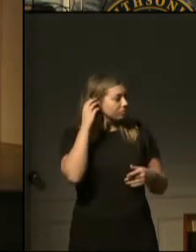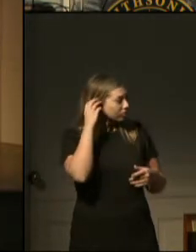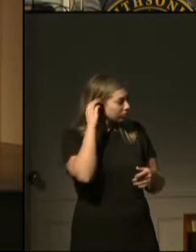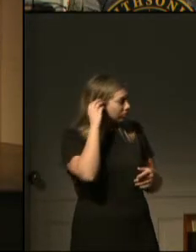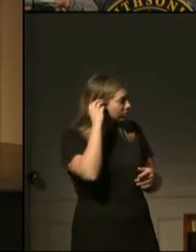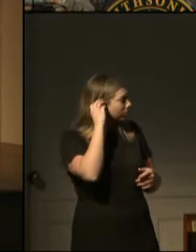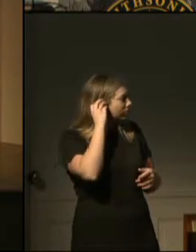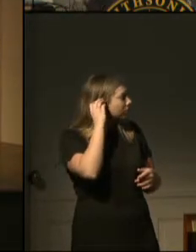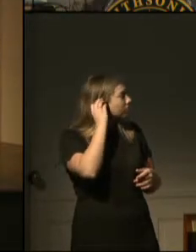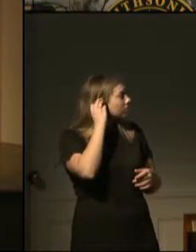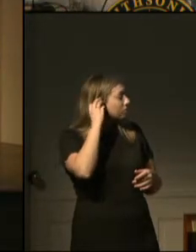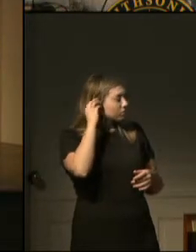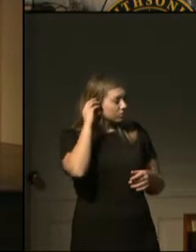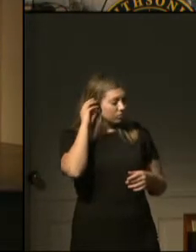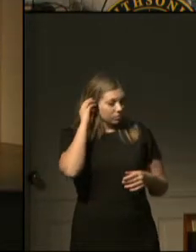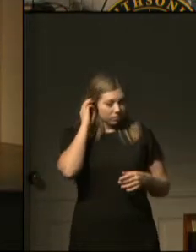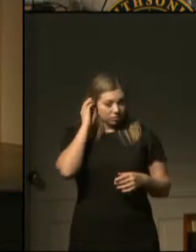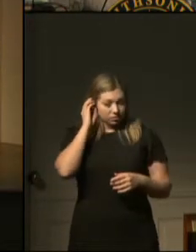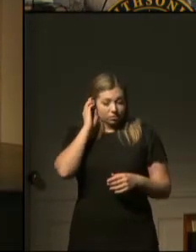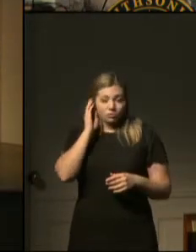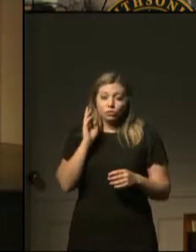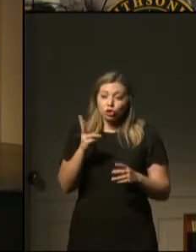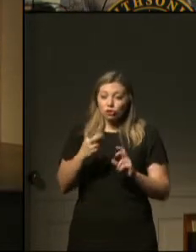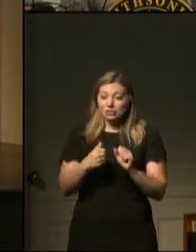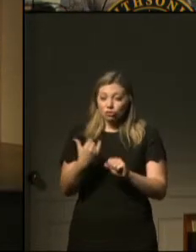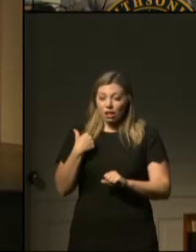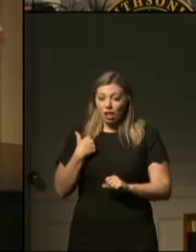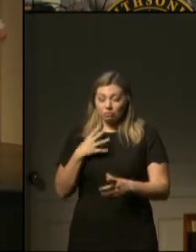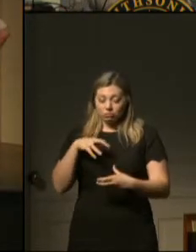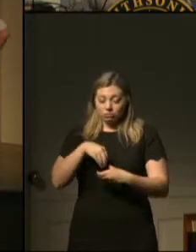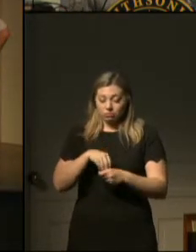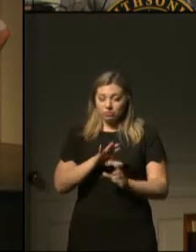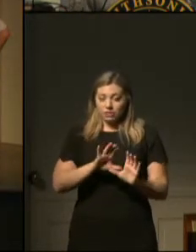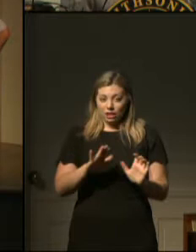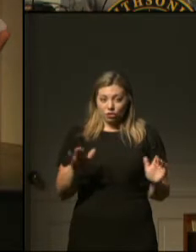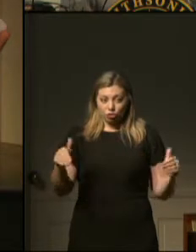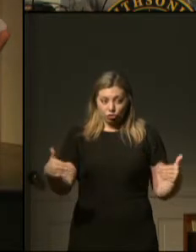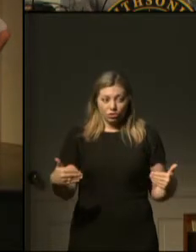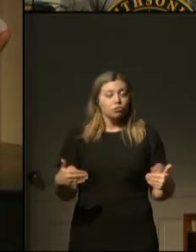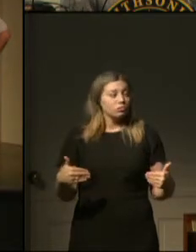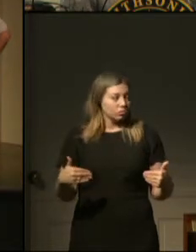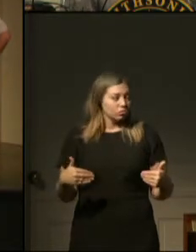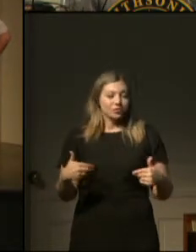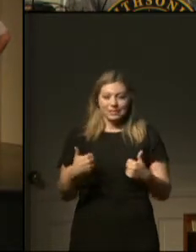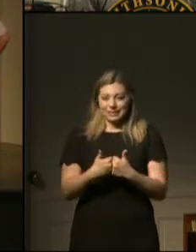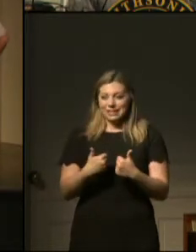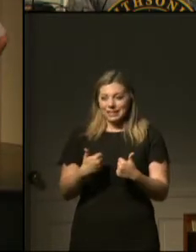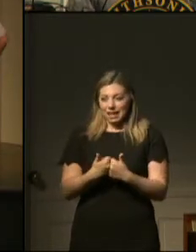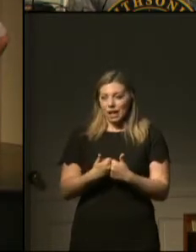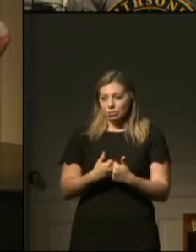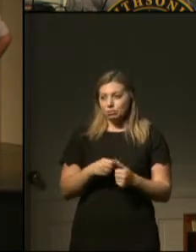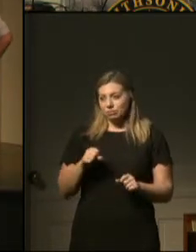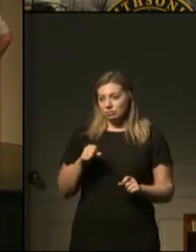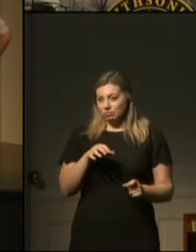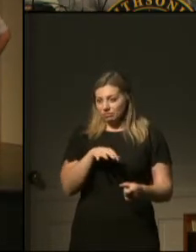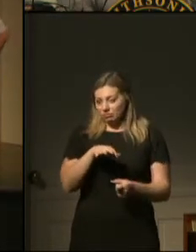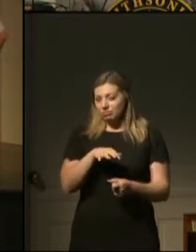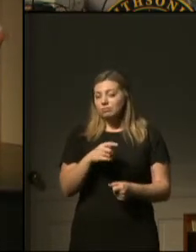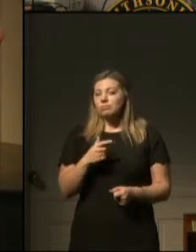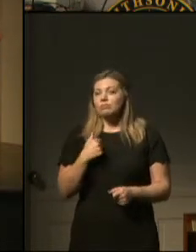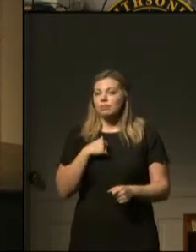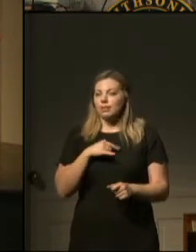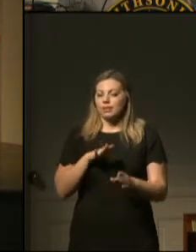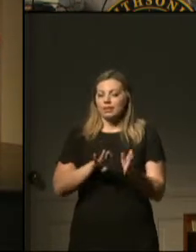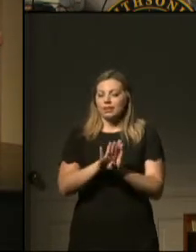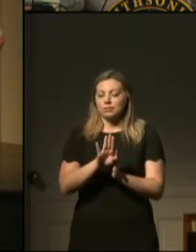So 2 years ago, I was actually part of his classroom game studio. And I actually developed a